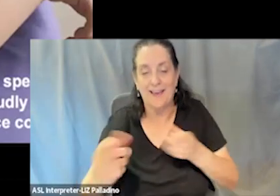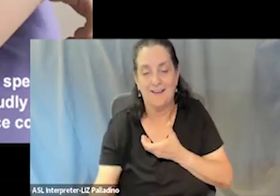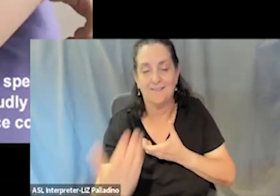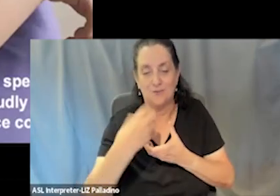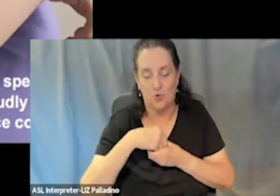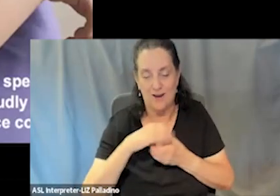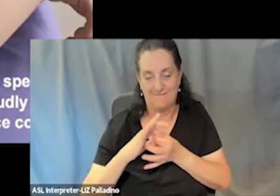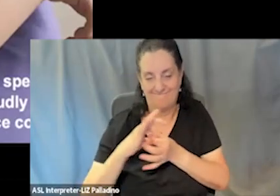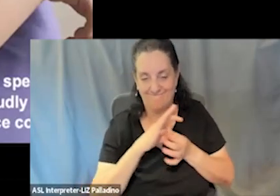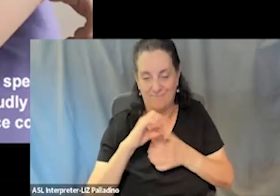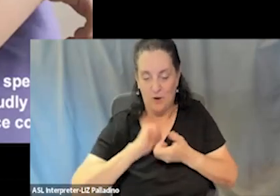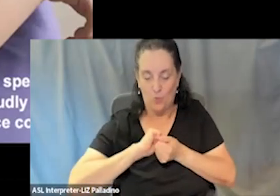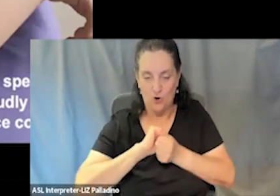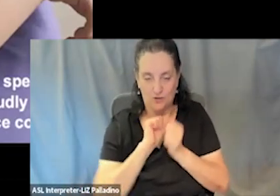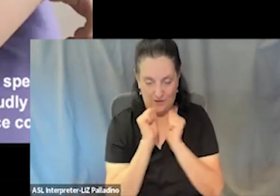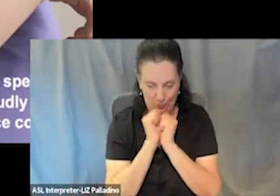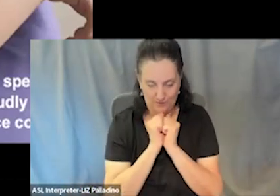see happen.